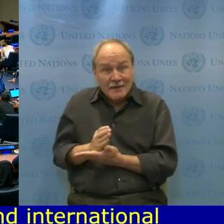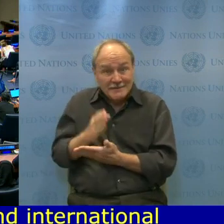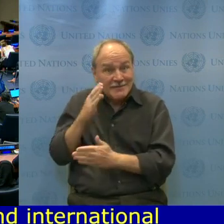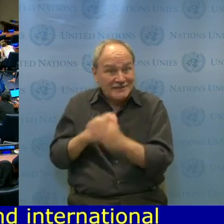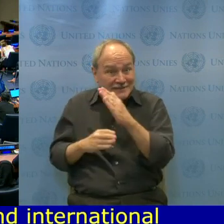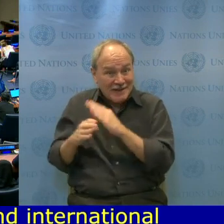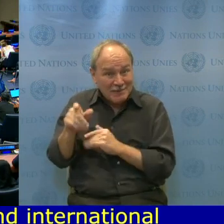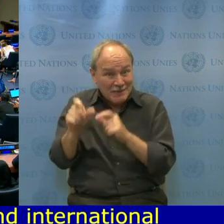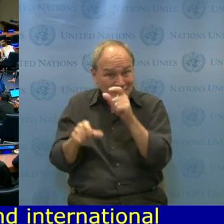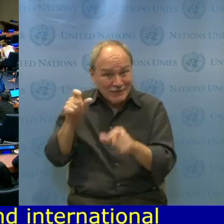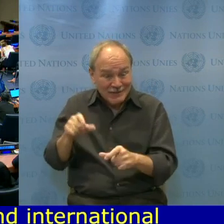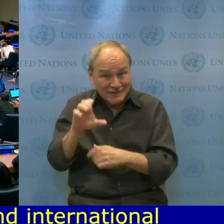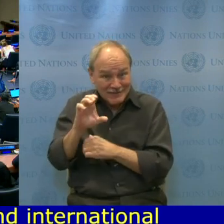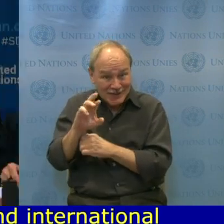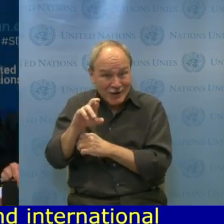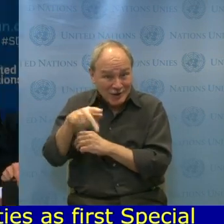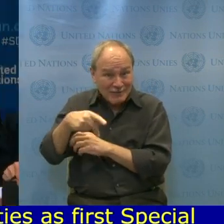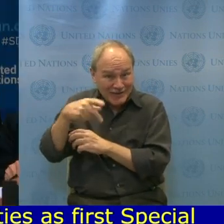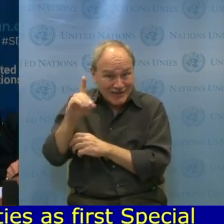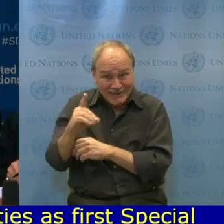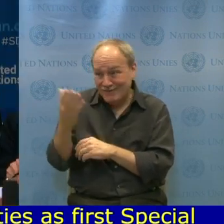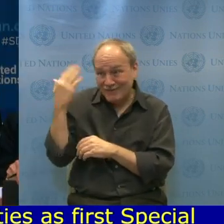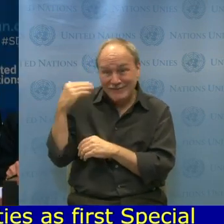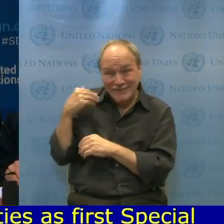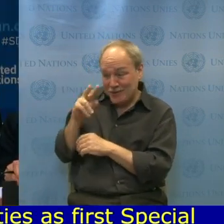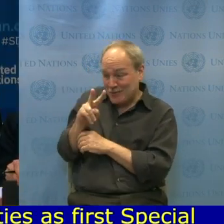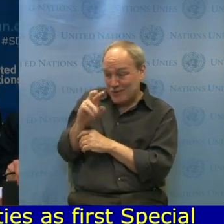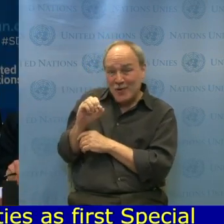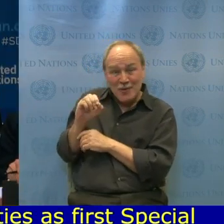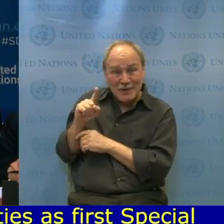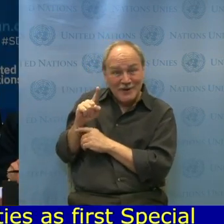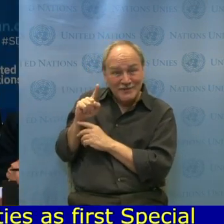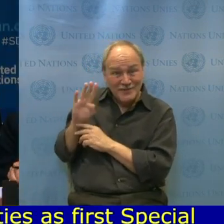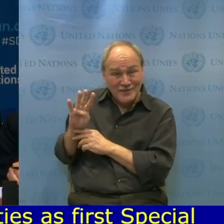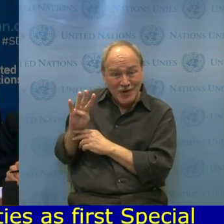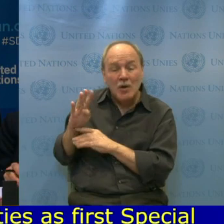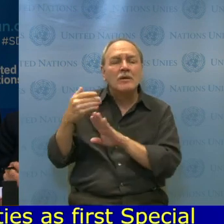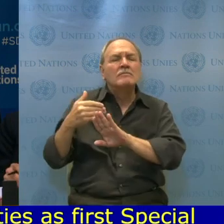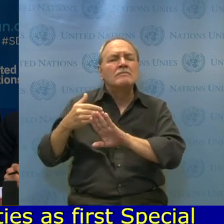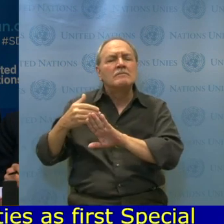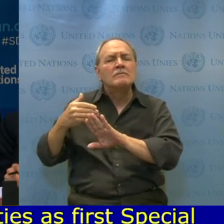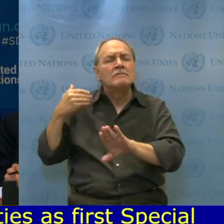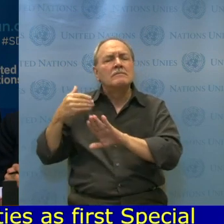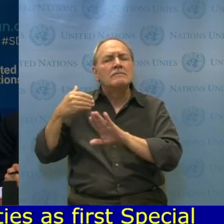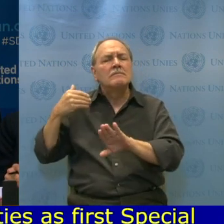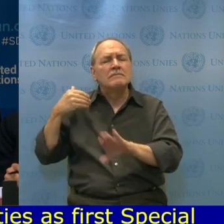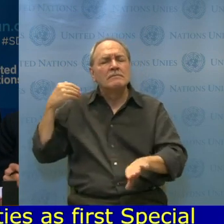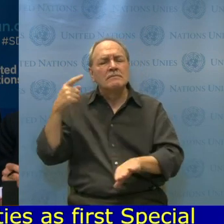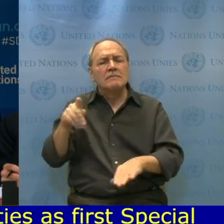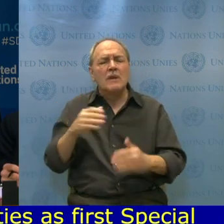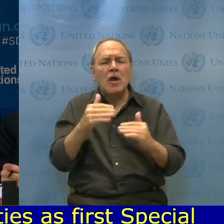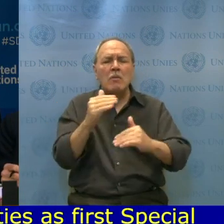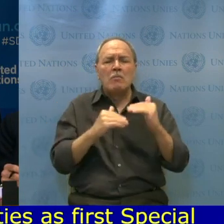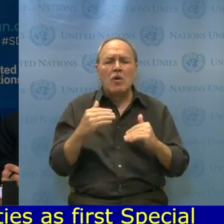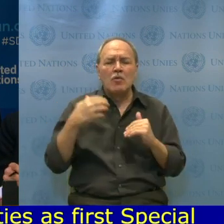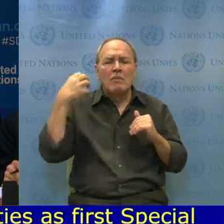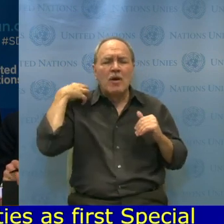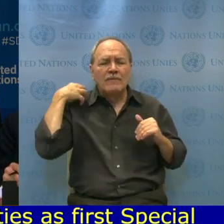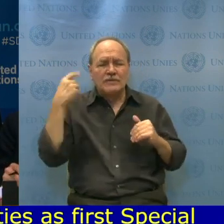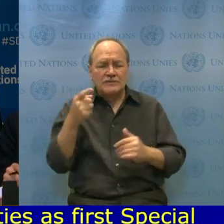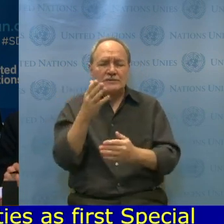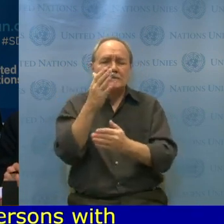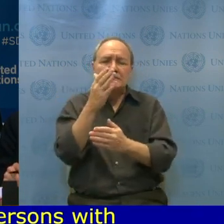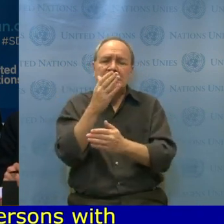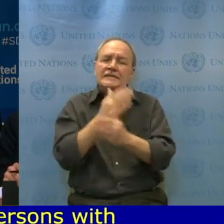Disabilities, in 2014, she was working as a program officer for strategic partnership with the Disability Rights